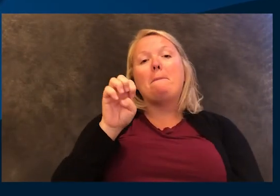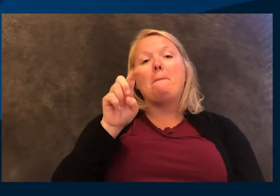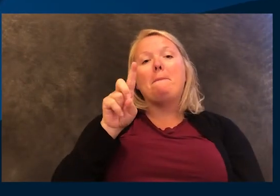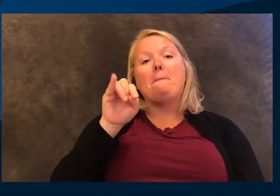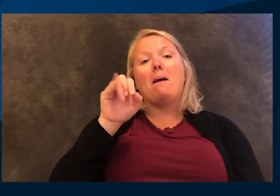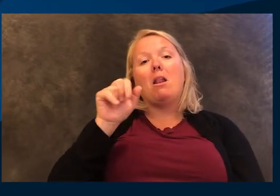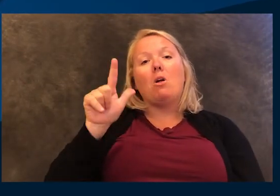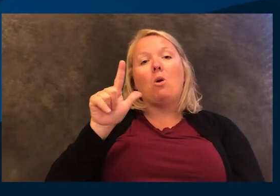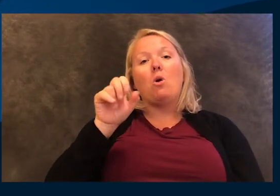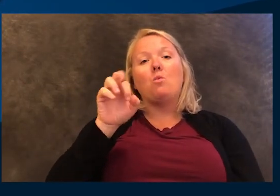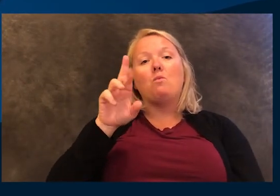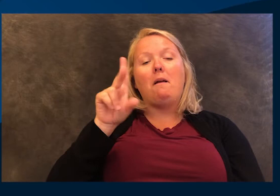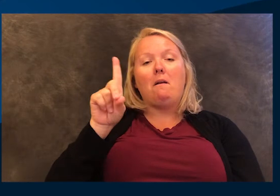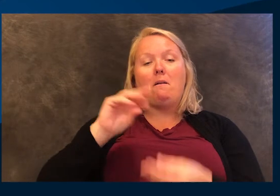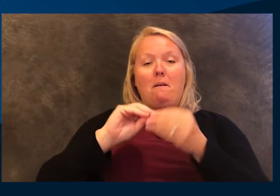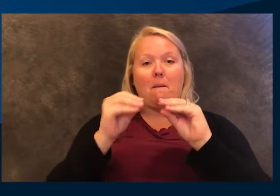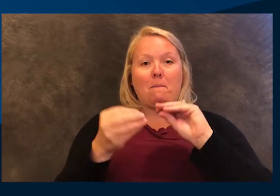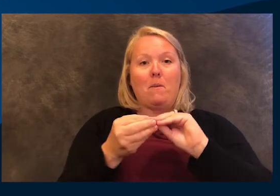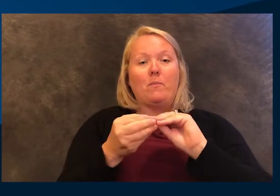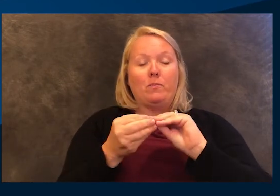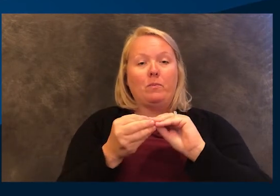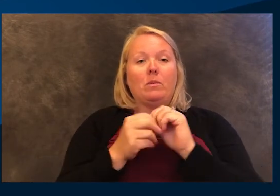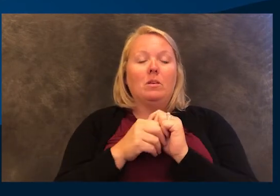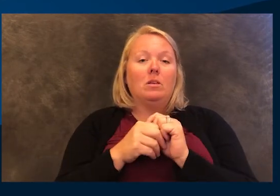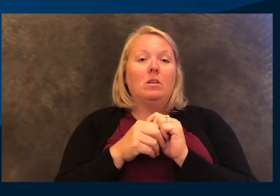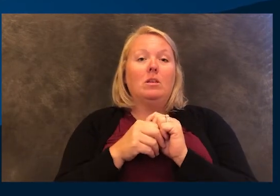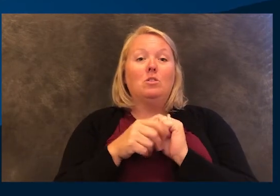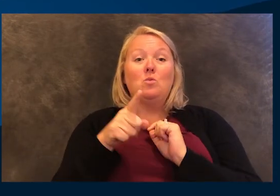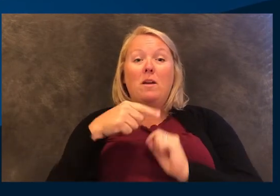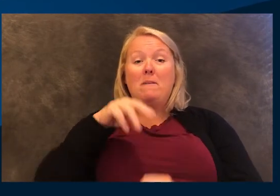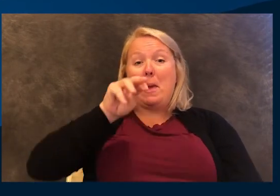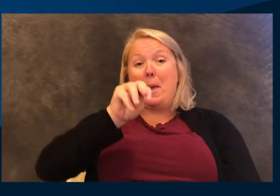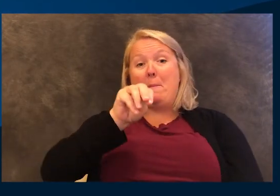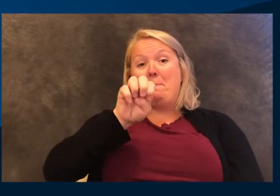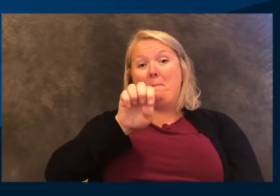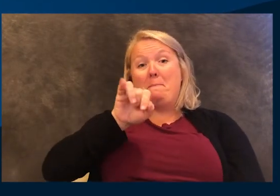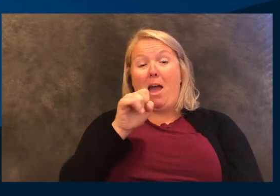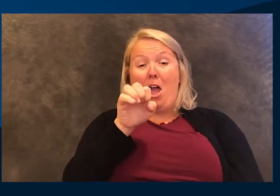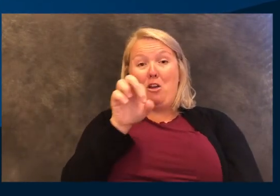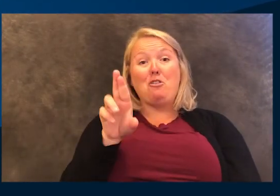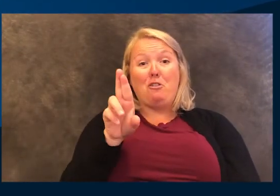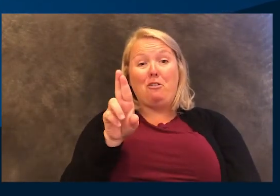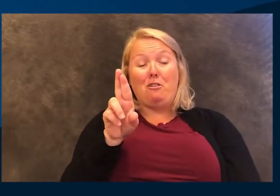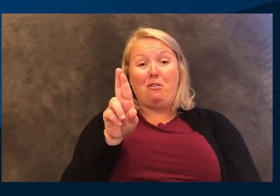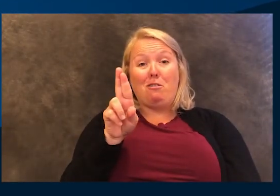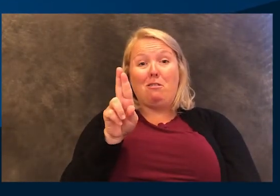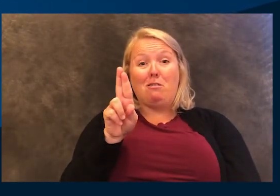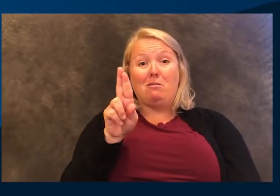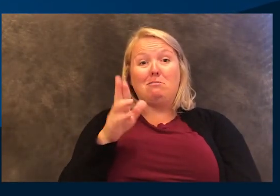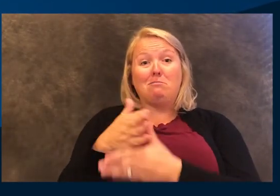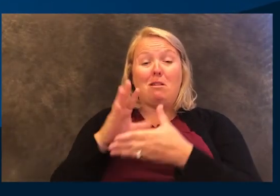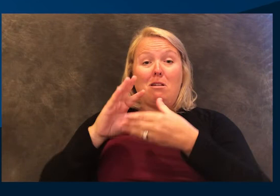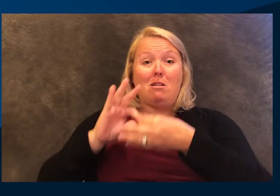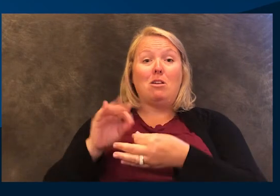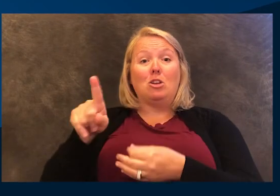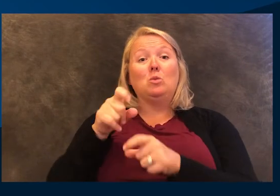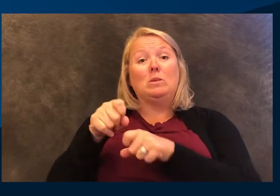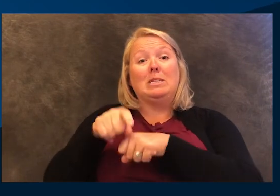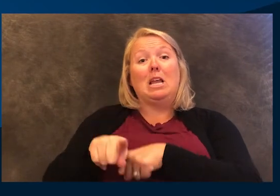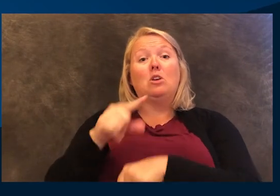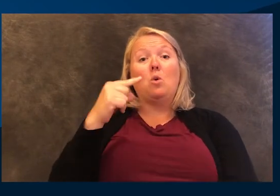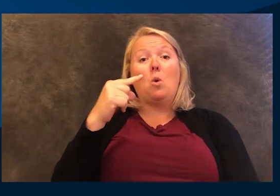We have some opportunities with Meijer. There's a special session for UM. You text the word Go Blue